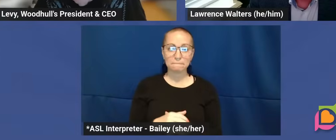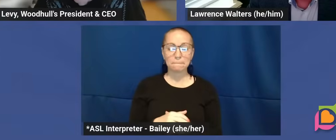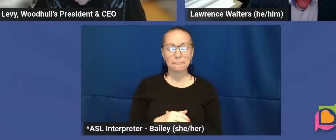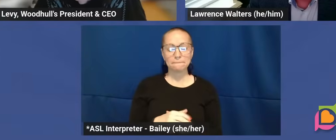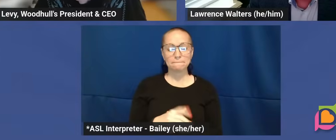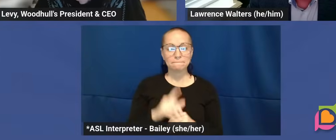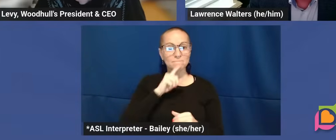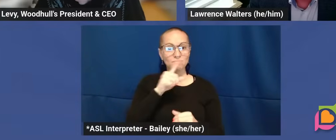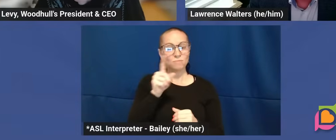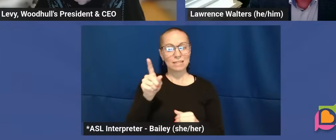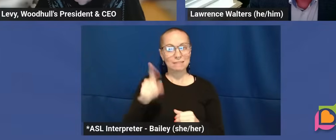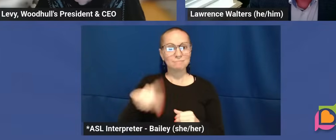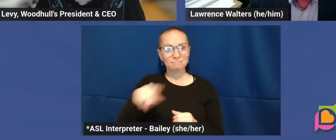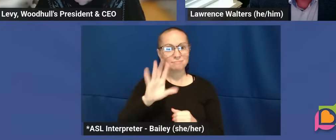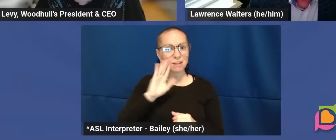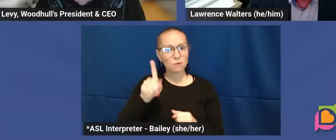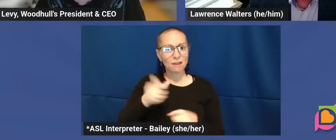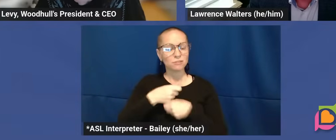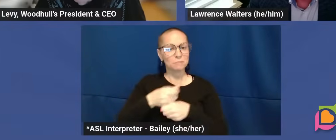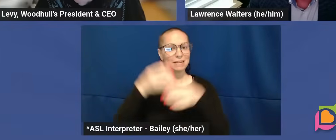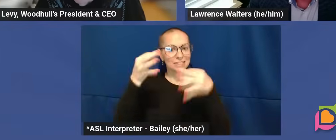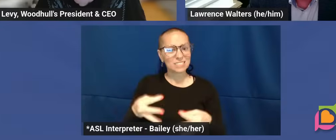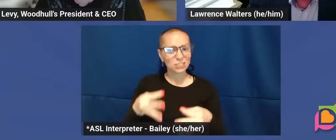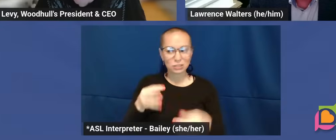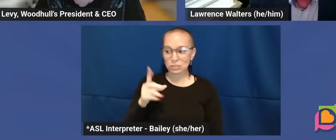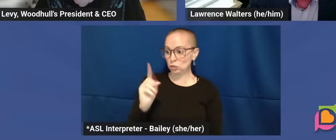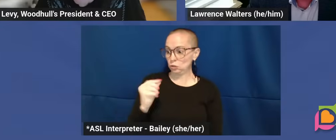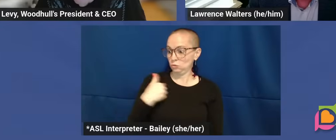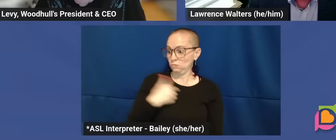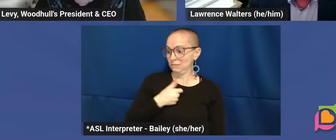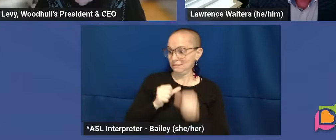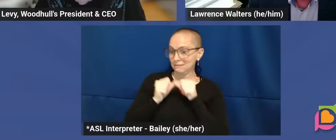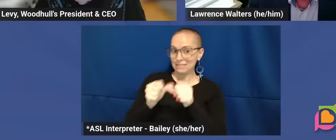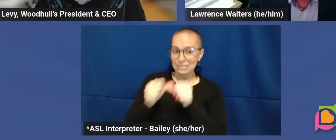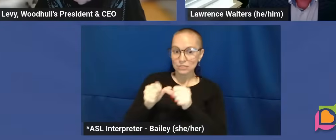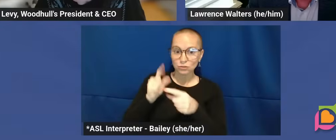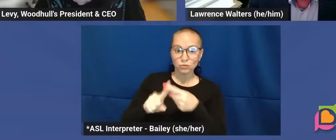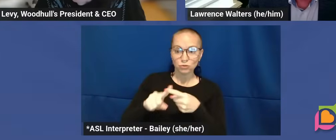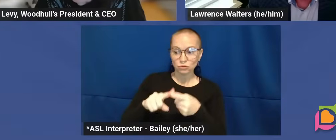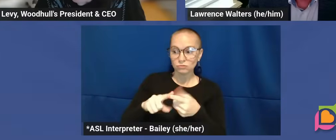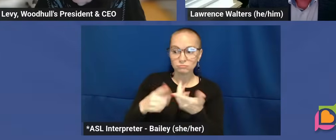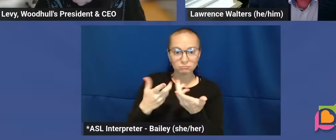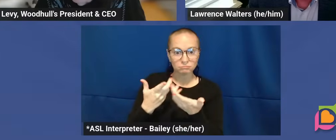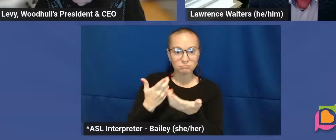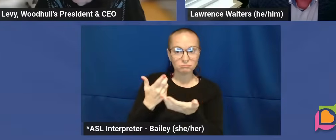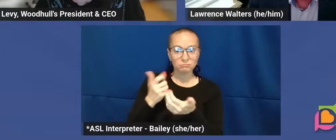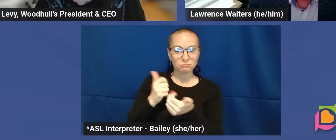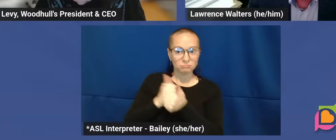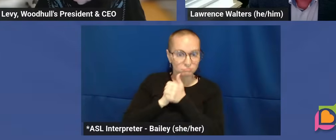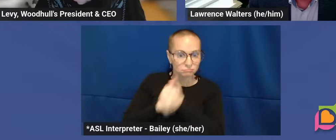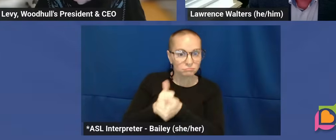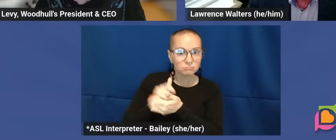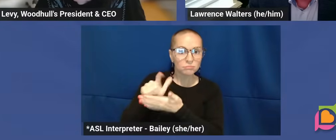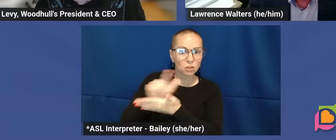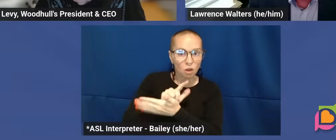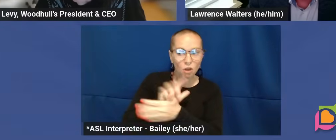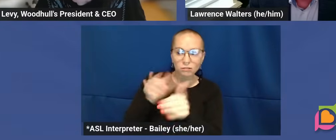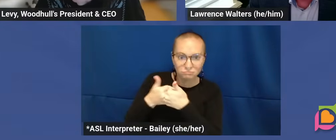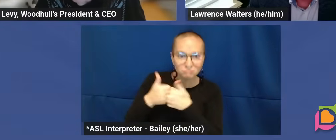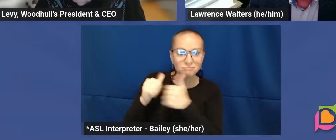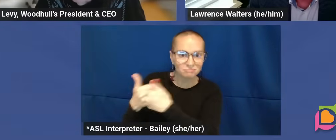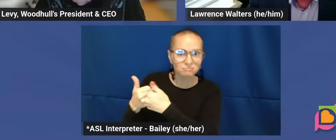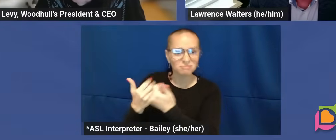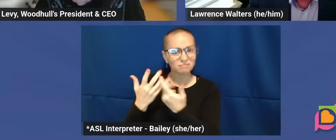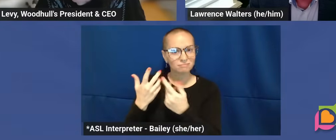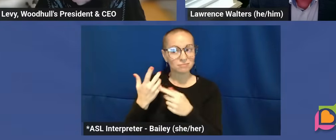the parties will have to make a decision. Do we continue to litigate? Are the laws that are being challenged